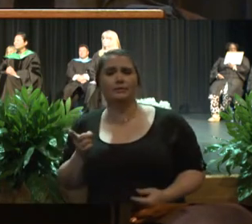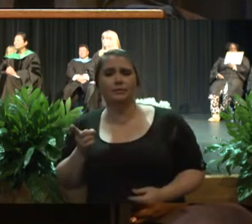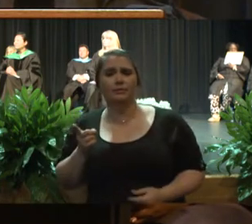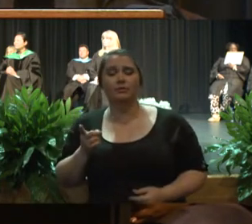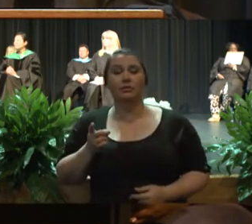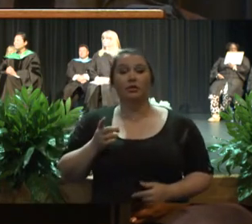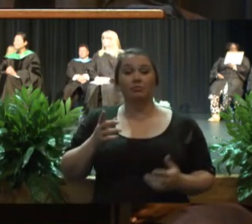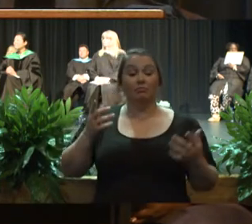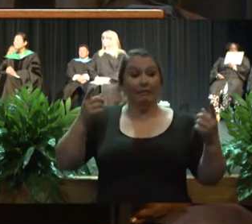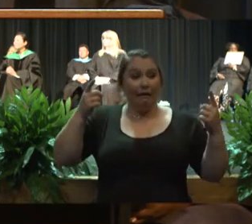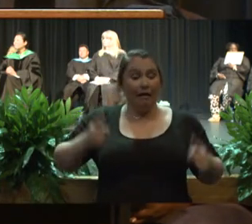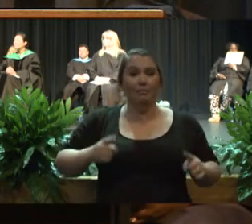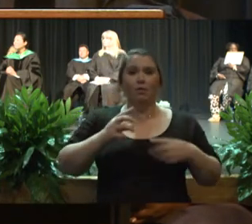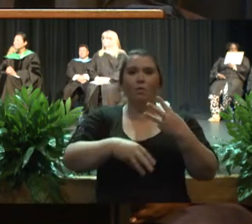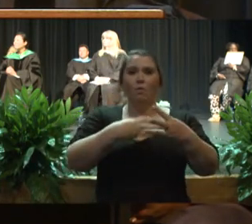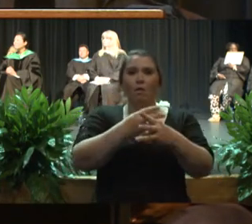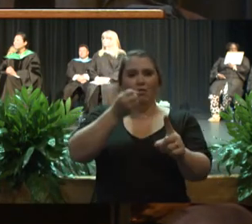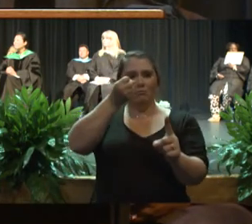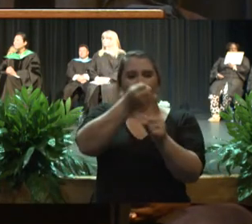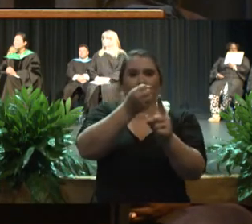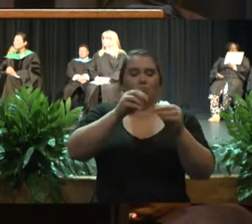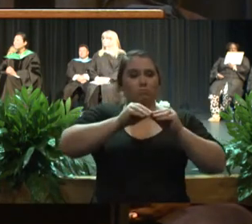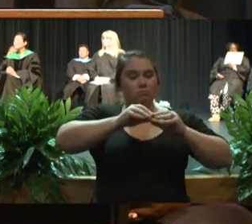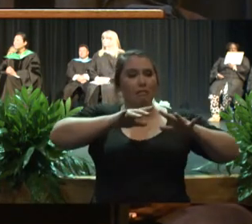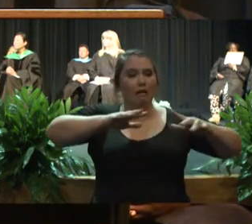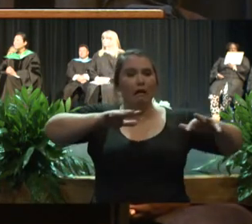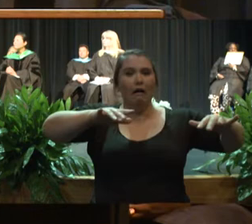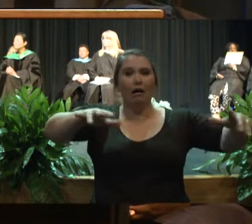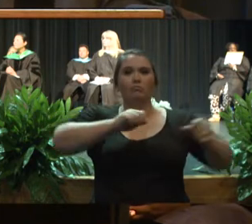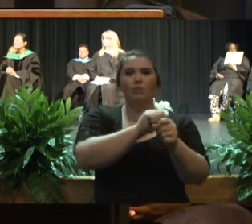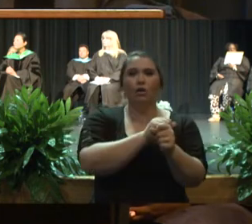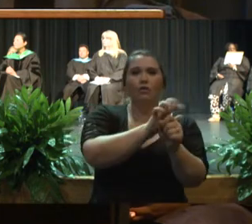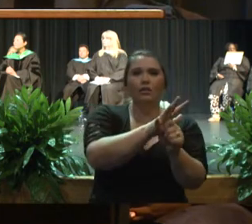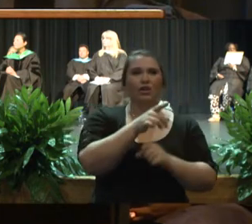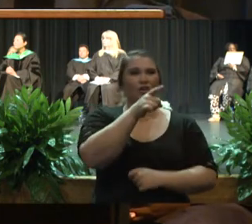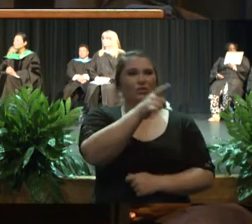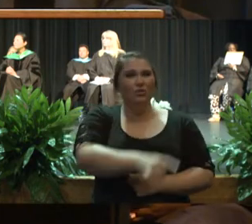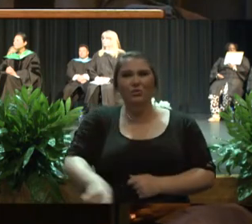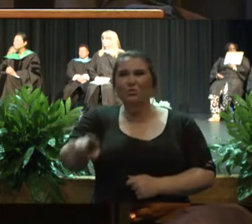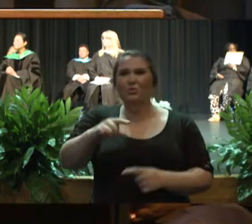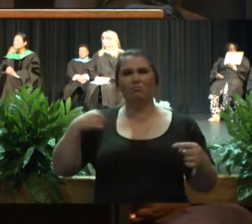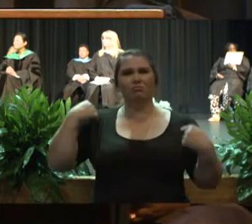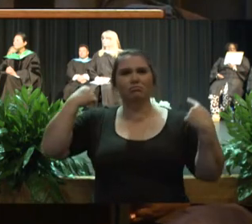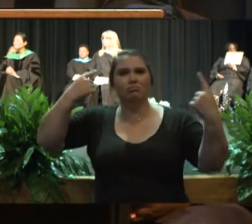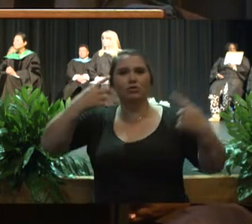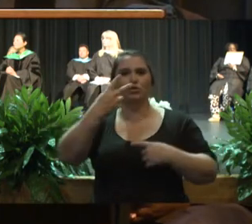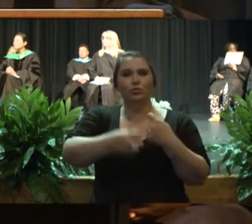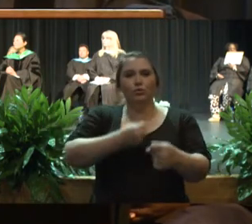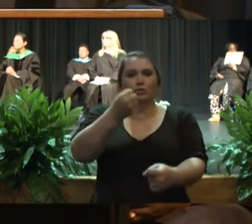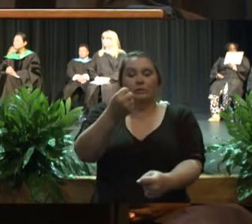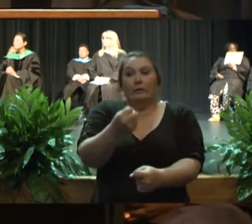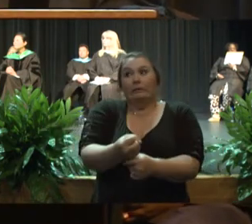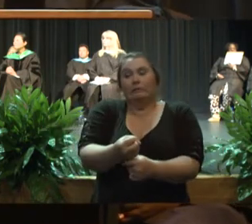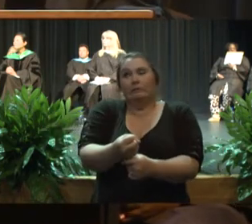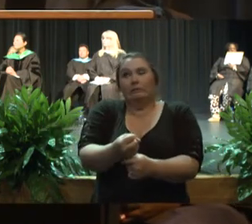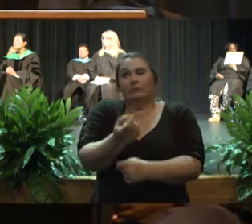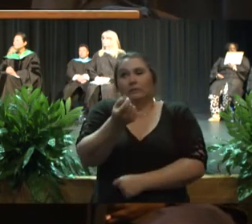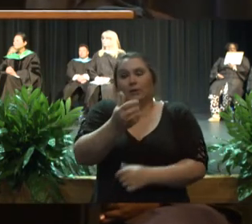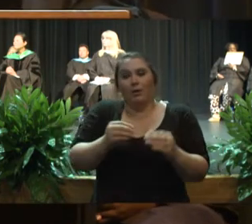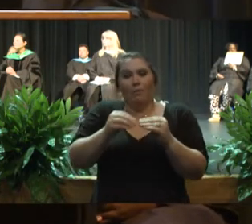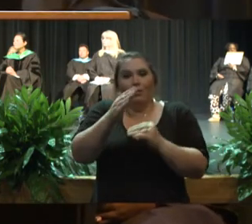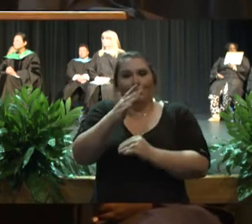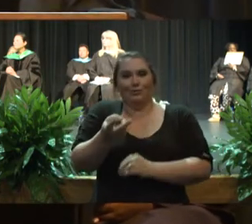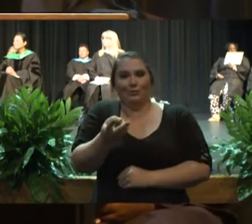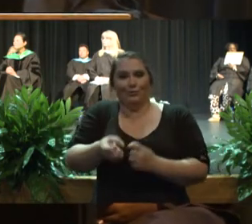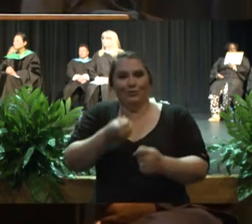face. In the midst of a global pandemic, you have persevered through 2 years, a little more than two,